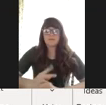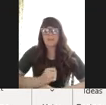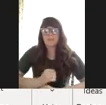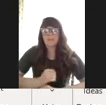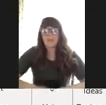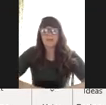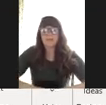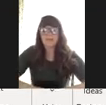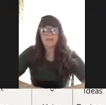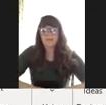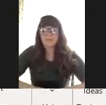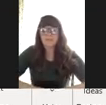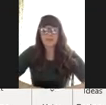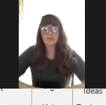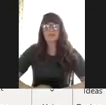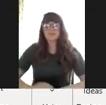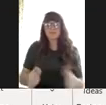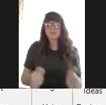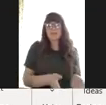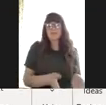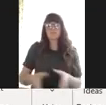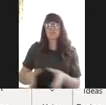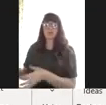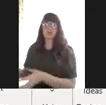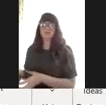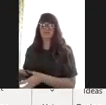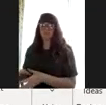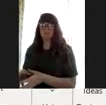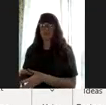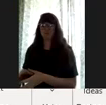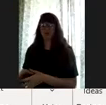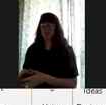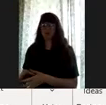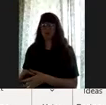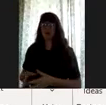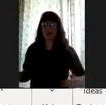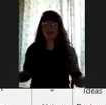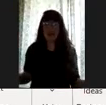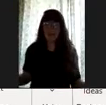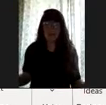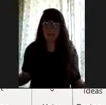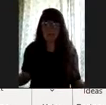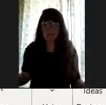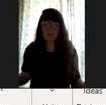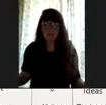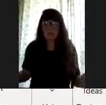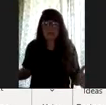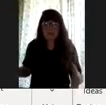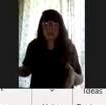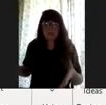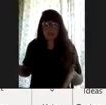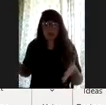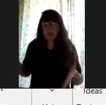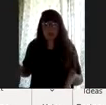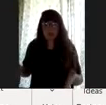how that relates to experience. Because this is saying we shall be saved from the wrath of God. So it hasn't happened yet. So this is